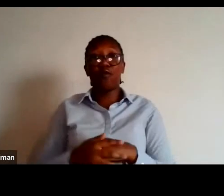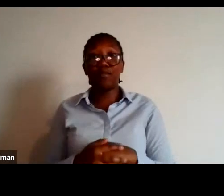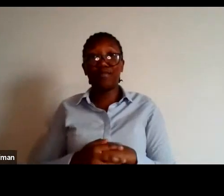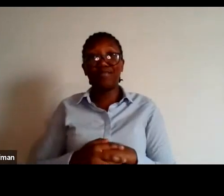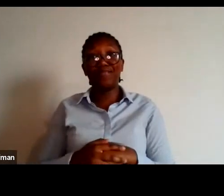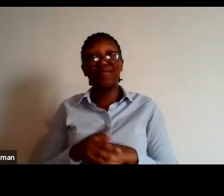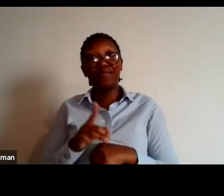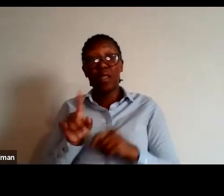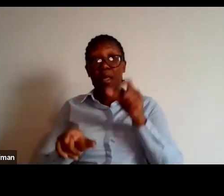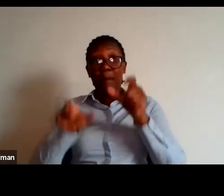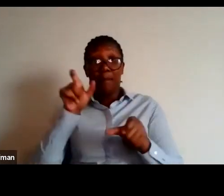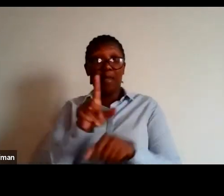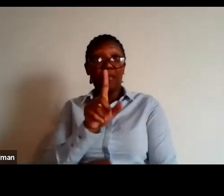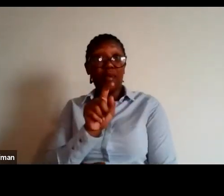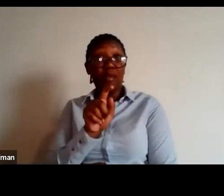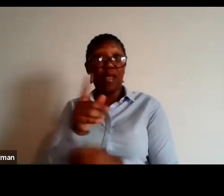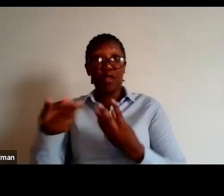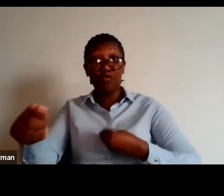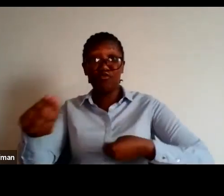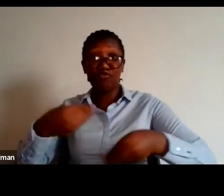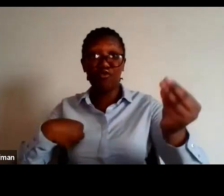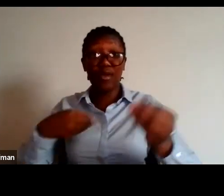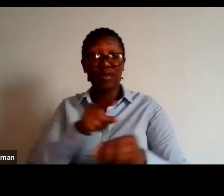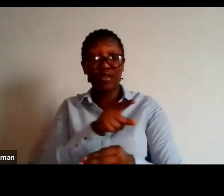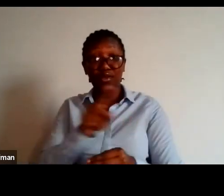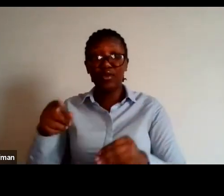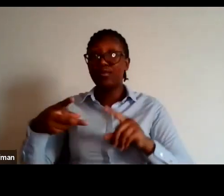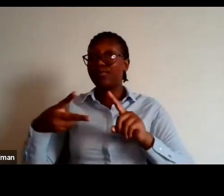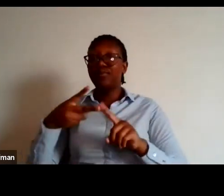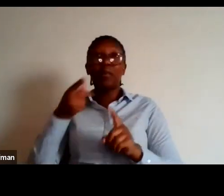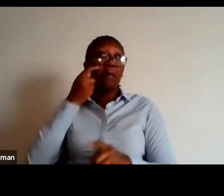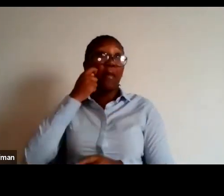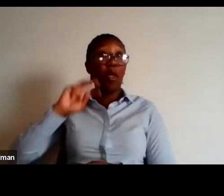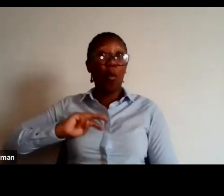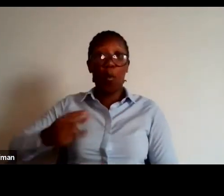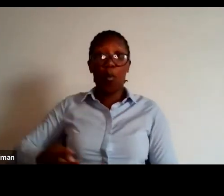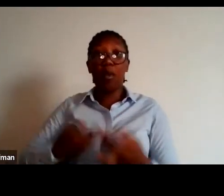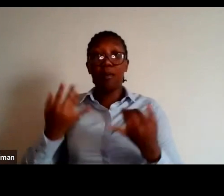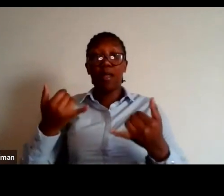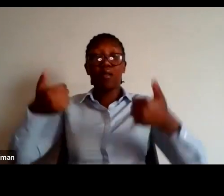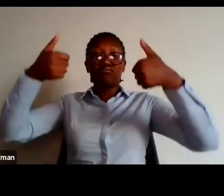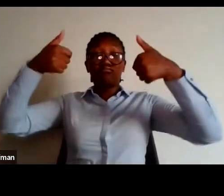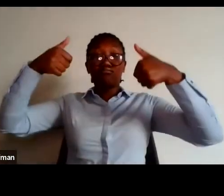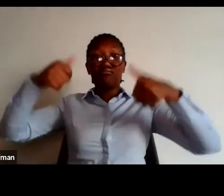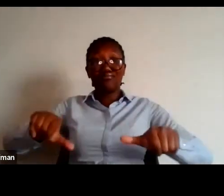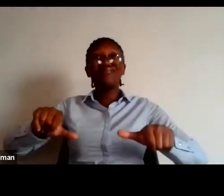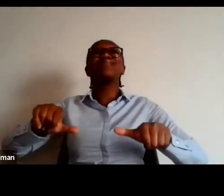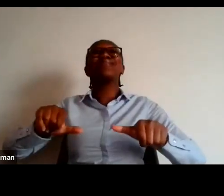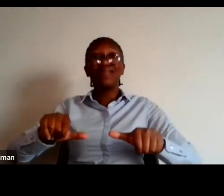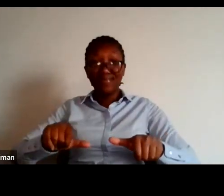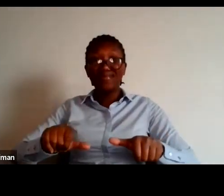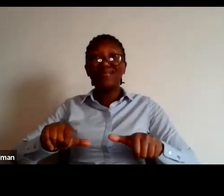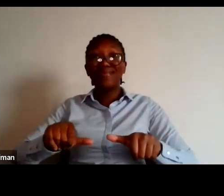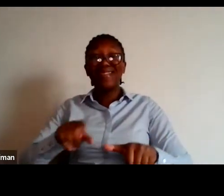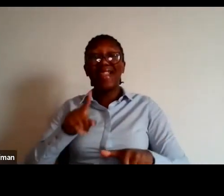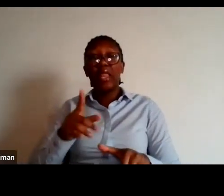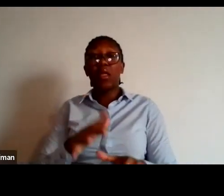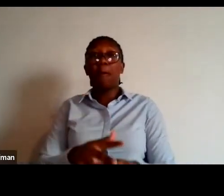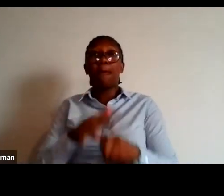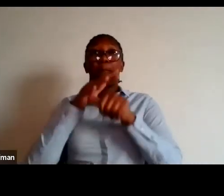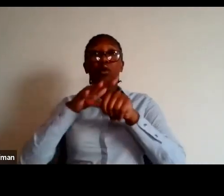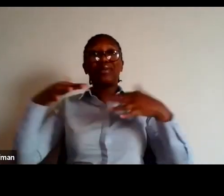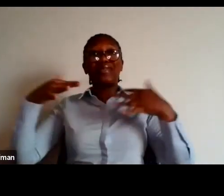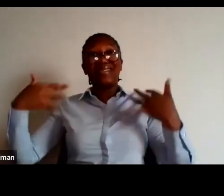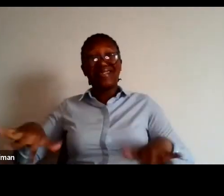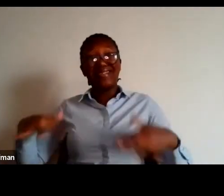Traders, colleagues, ladies and gentlemen, now we're getting to the next item of our program, which is the most critical part of